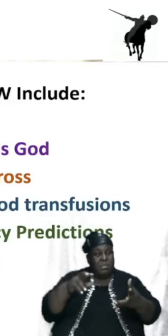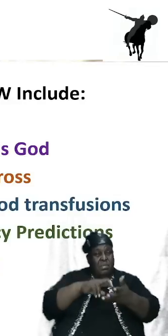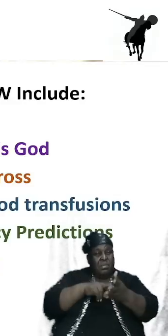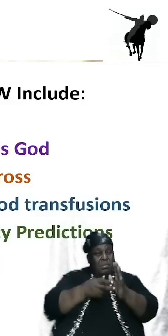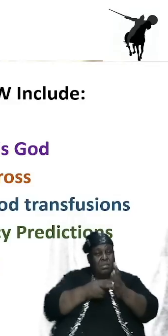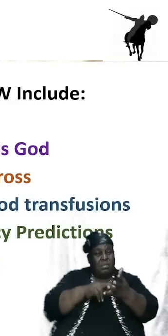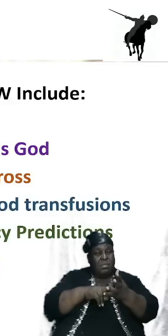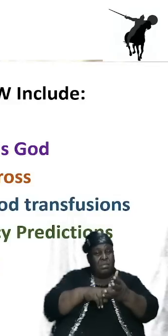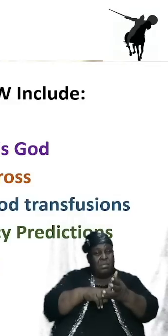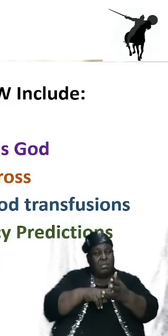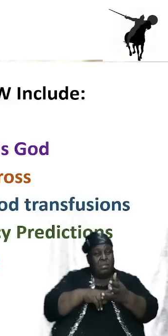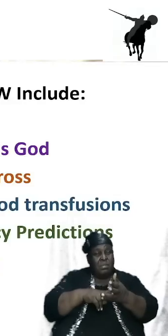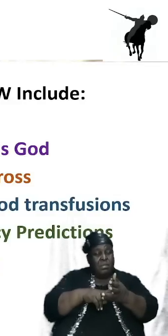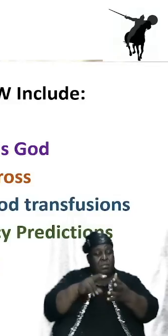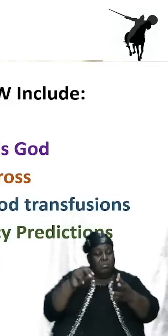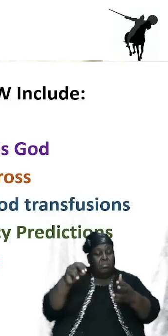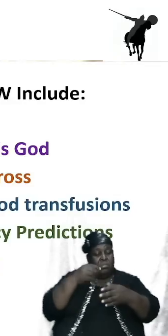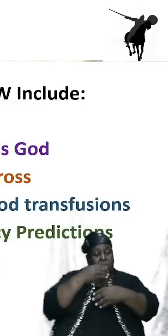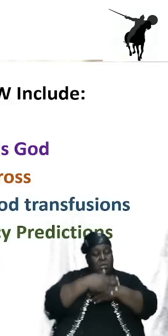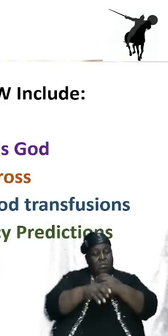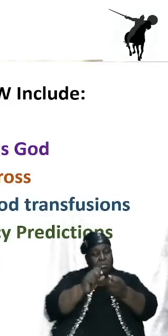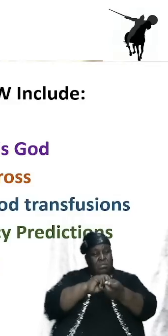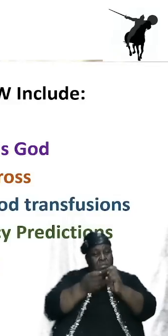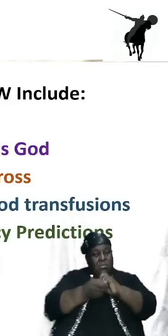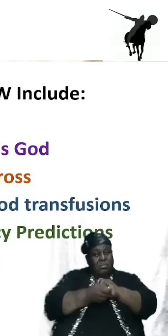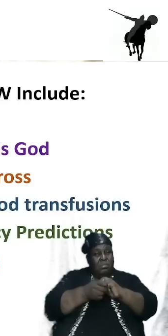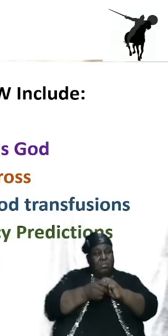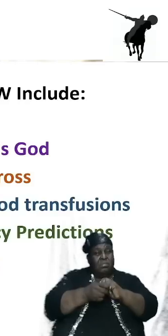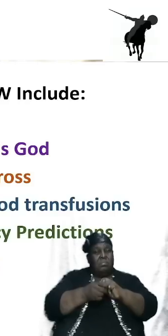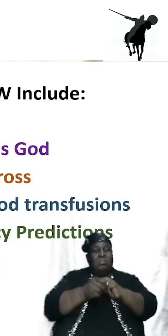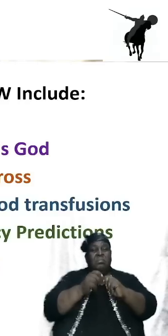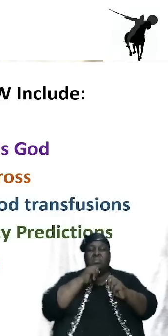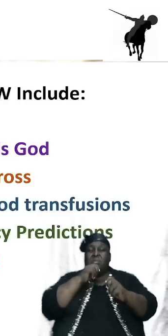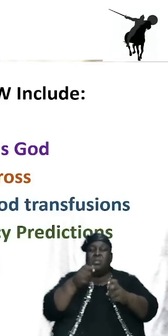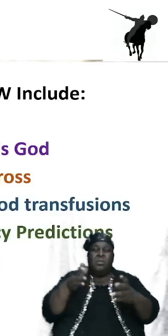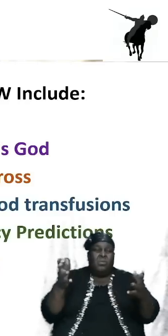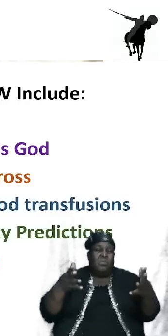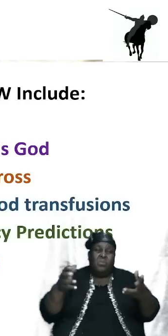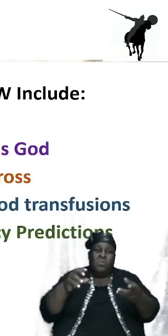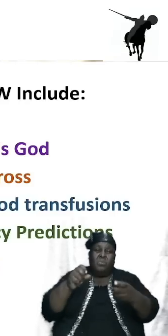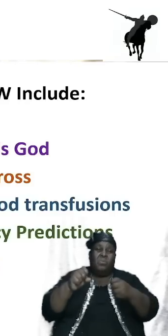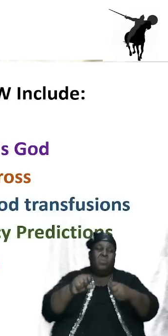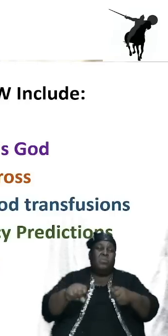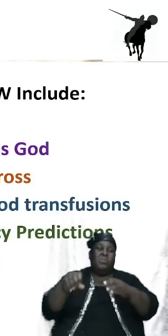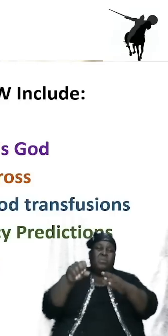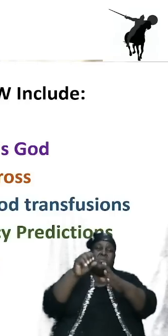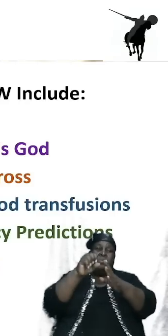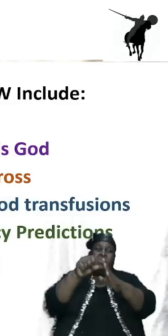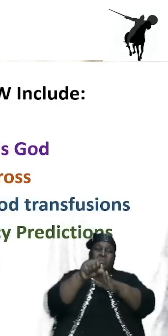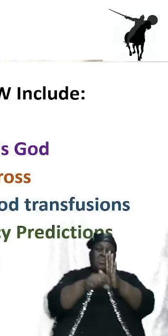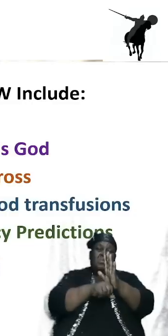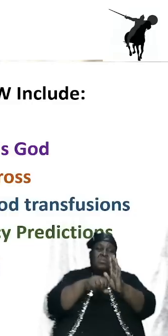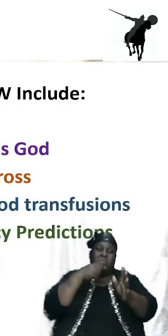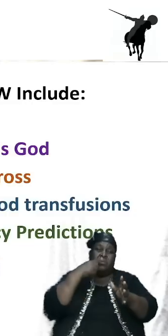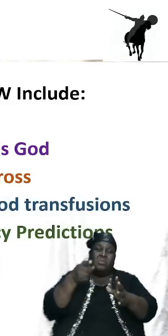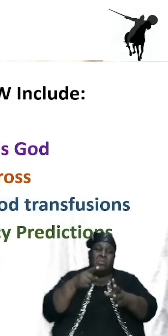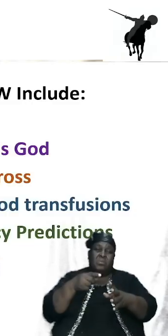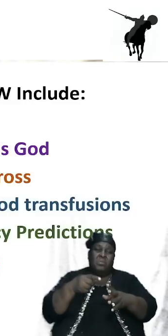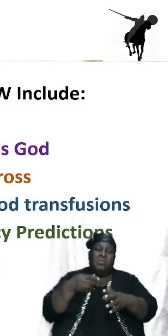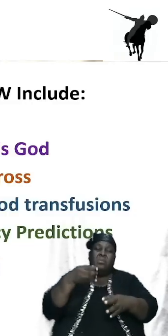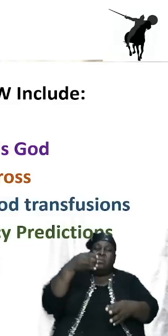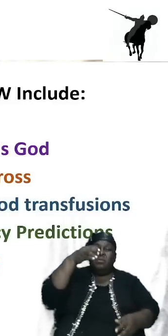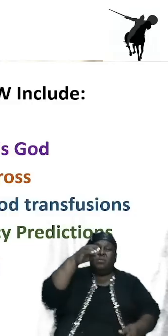there was no blood transfusion. That could not be what the scripture was talking about at all. What it was talking about was the drinking